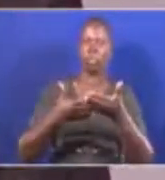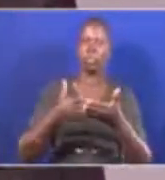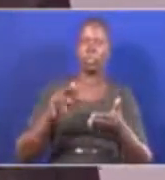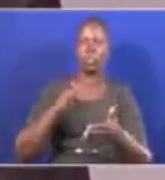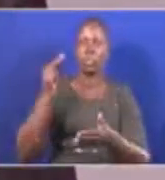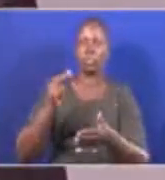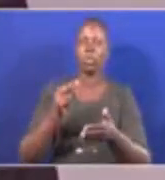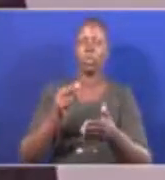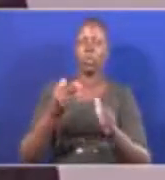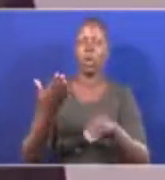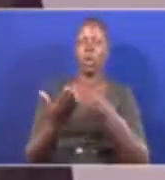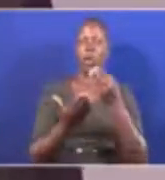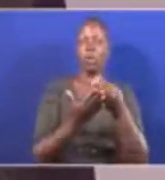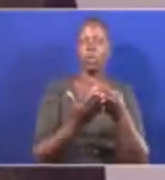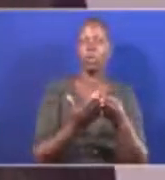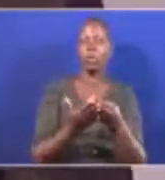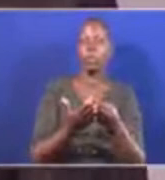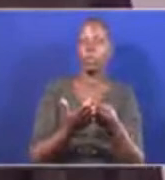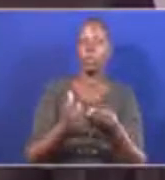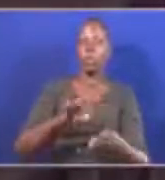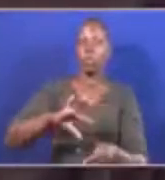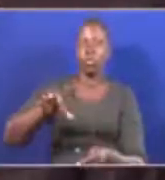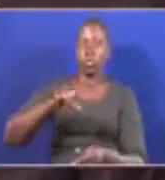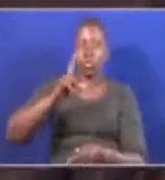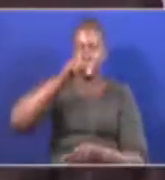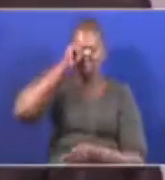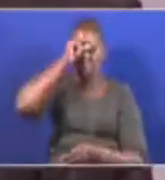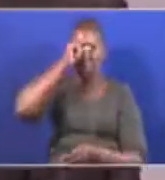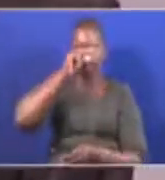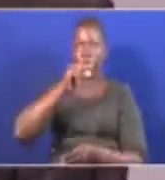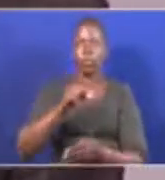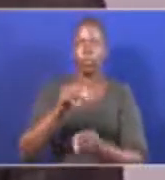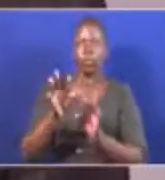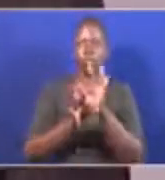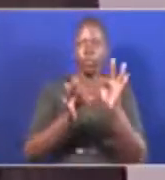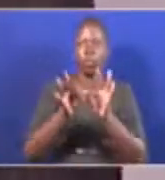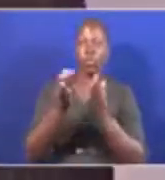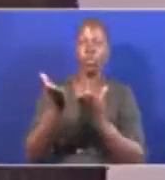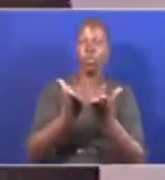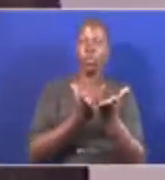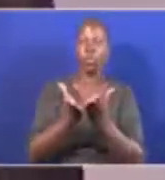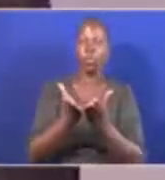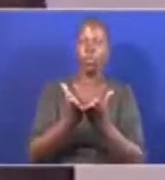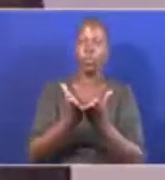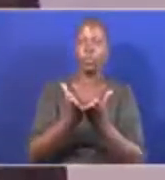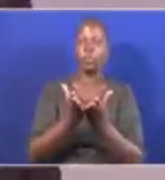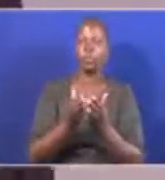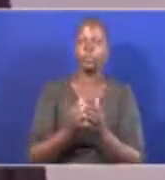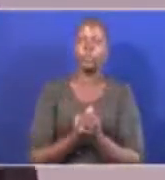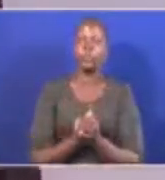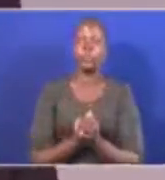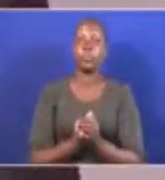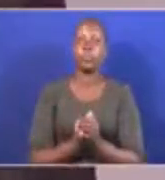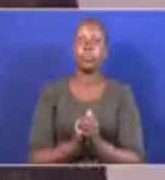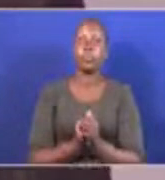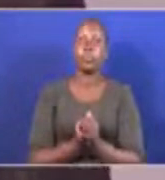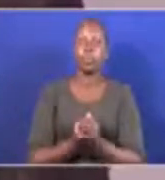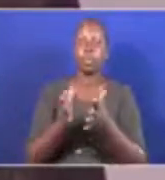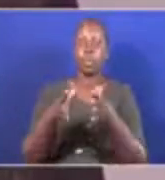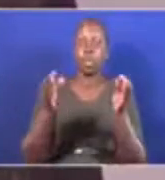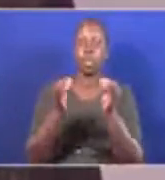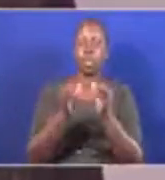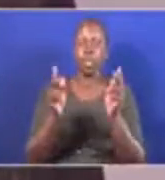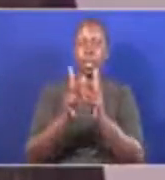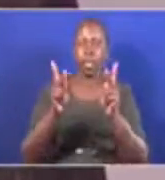adequate financing for county governments for efficient services delivery. This meeting is